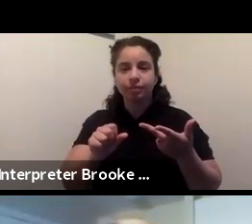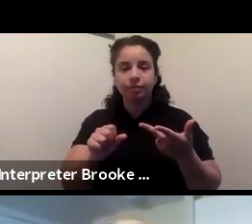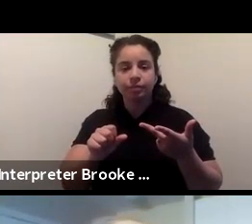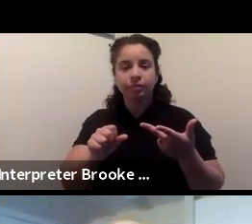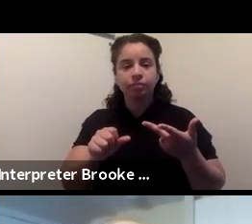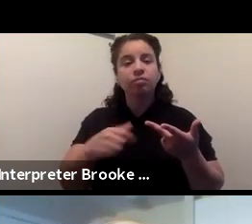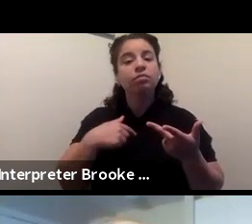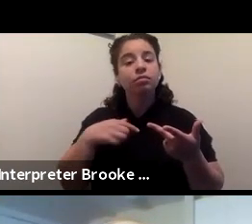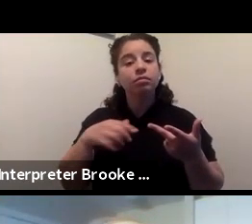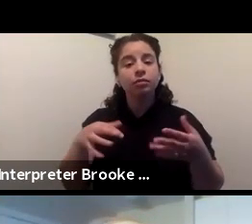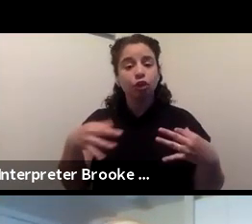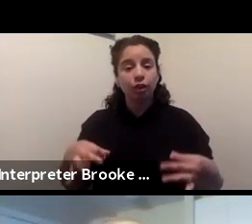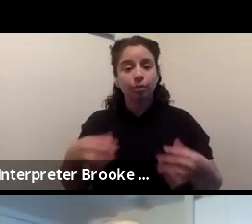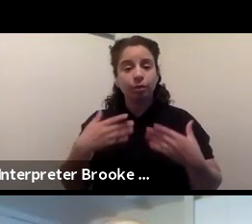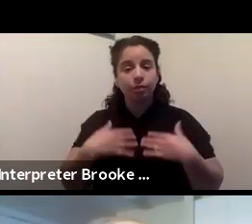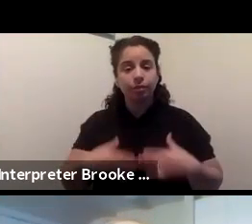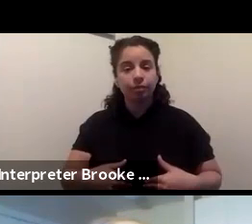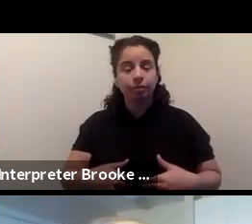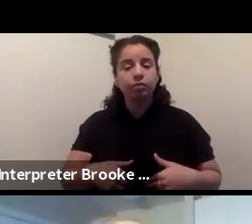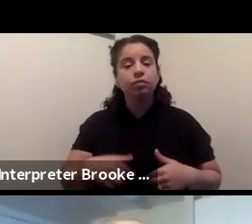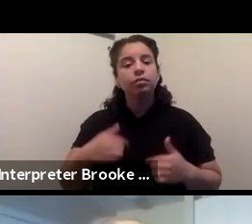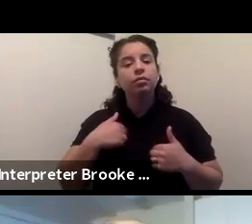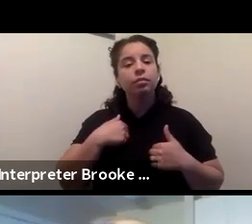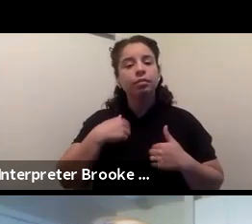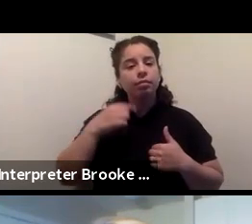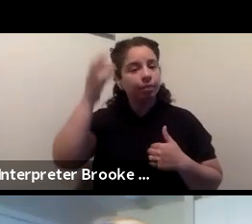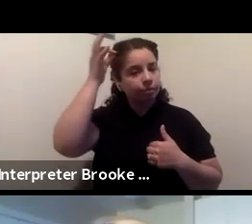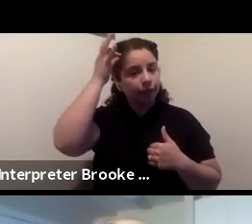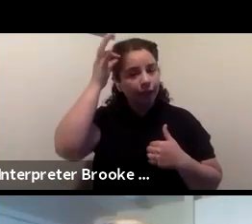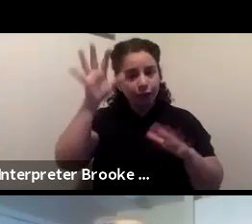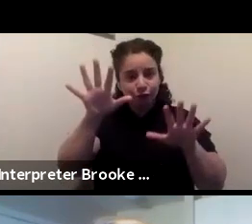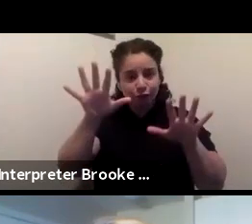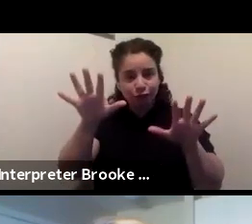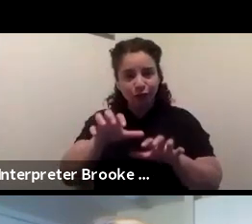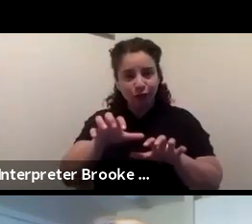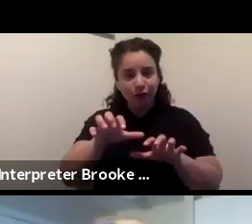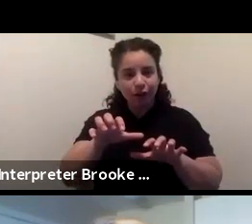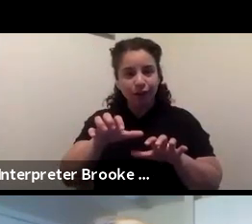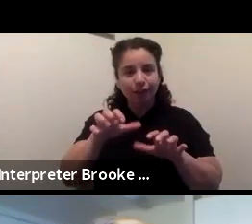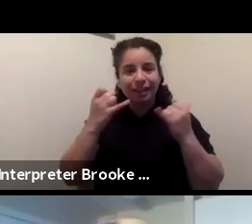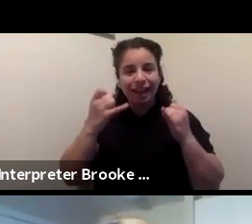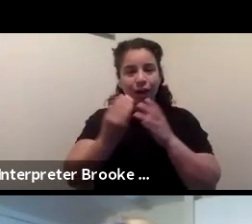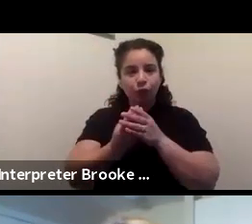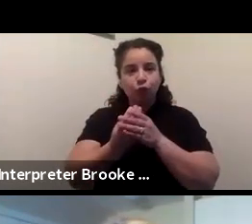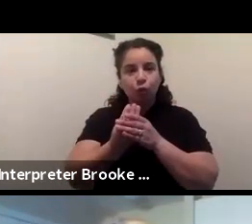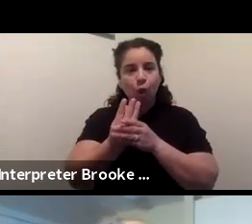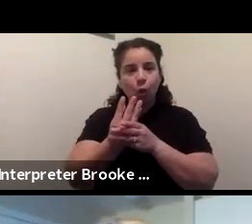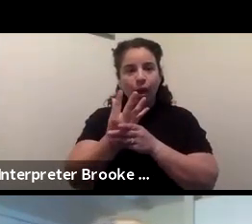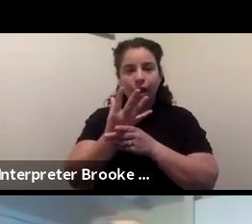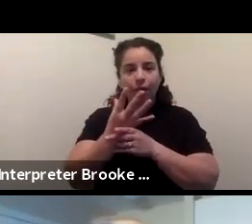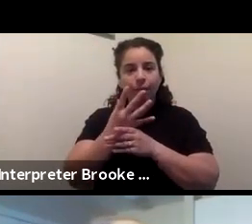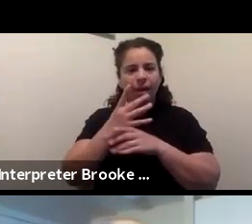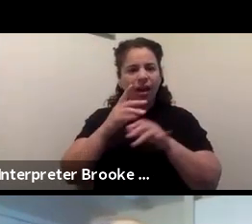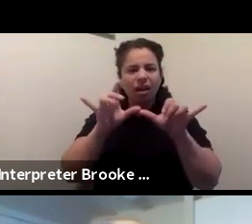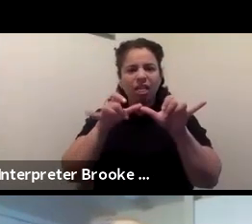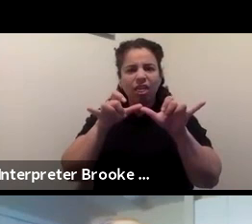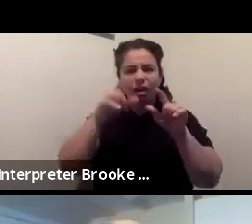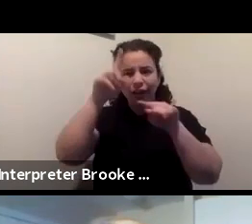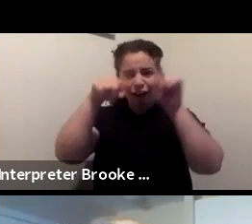Description, I have dark hair that is growing out wildly, that is